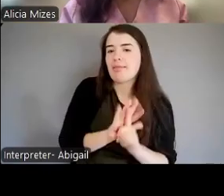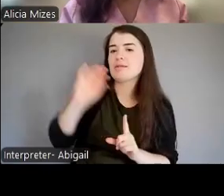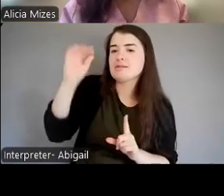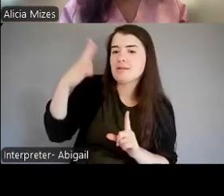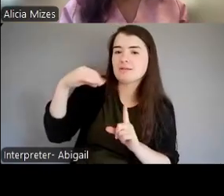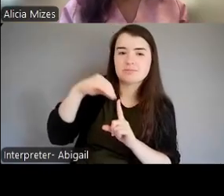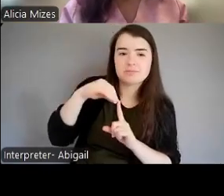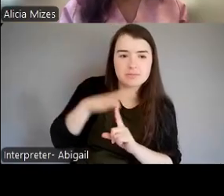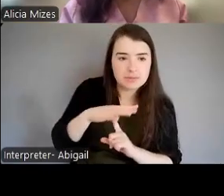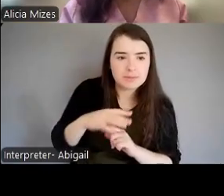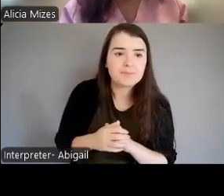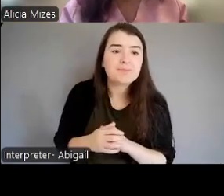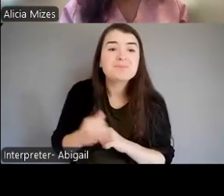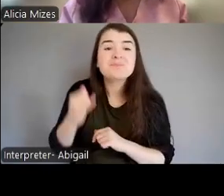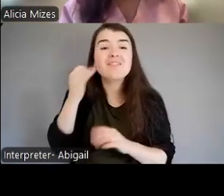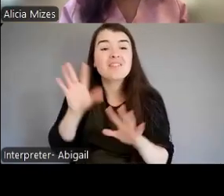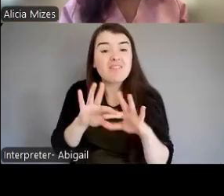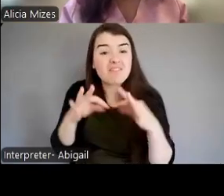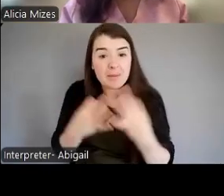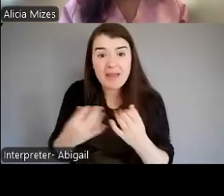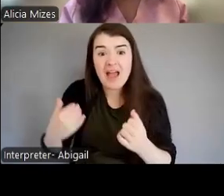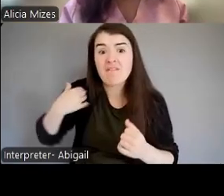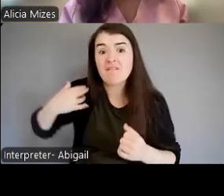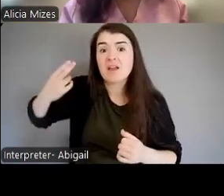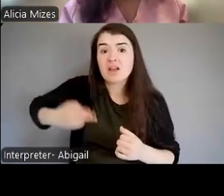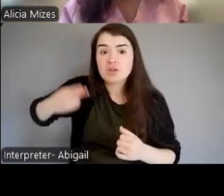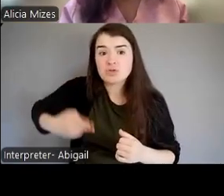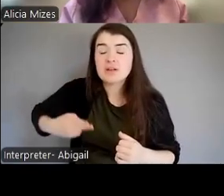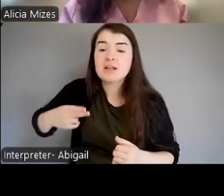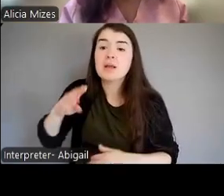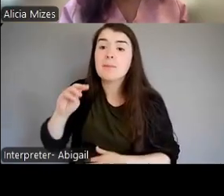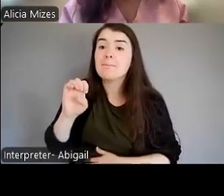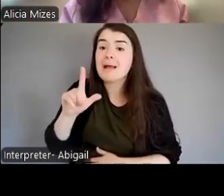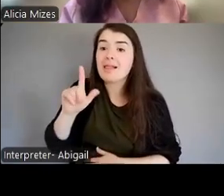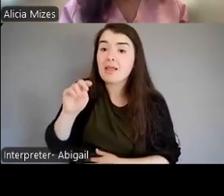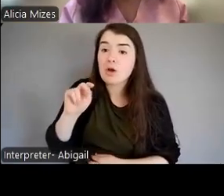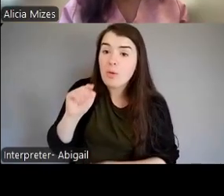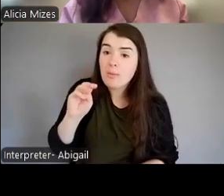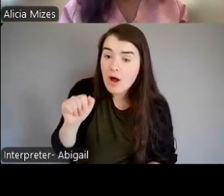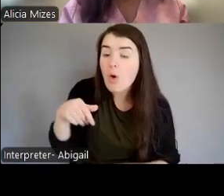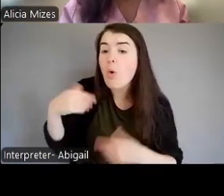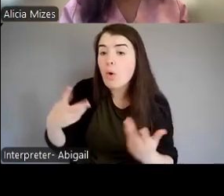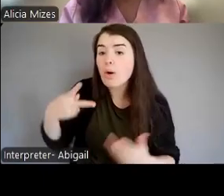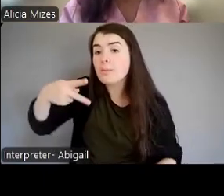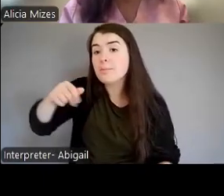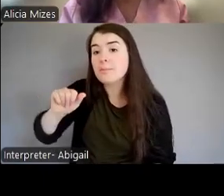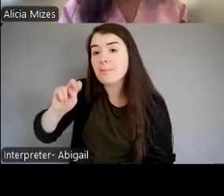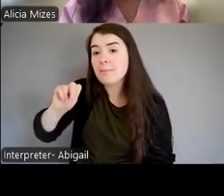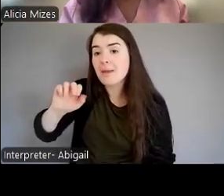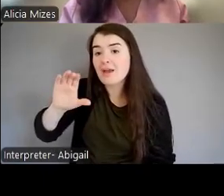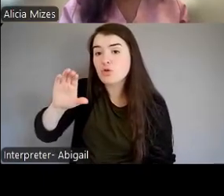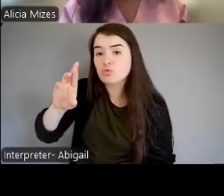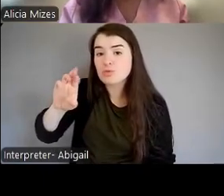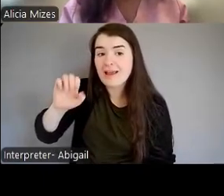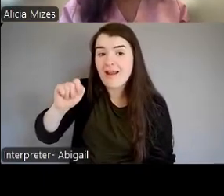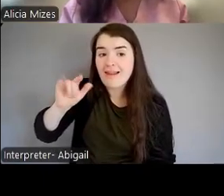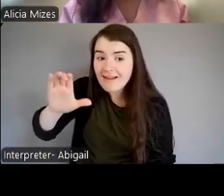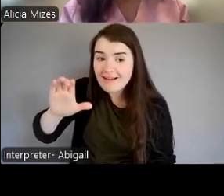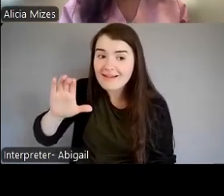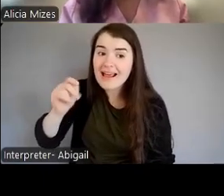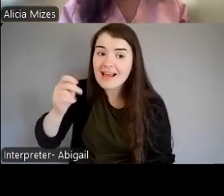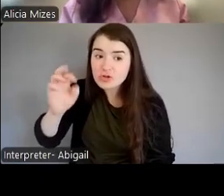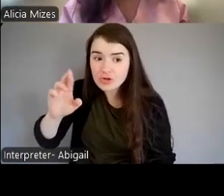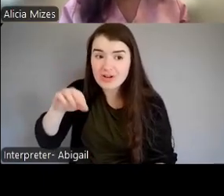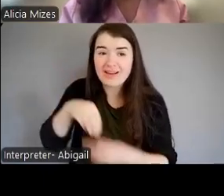cutaneous melanoma or pancreatic cancer and at least 2 to 3 first-degree relatives on the same side of the family, they should get a genetic